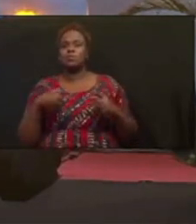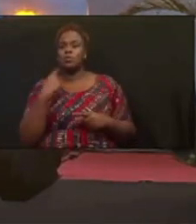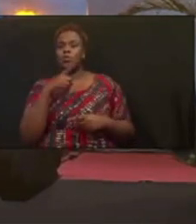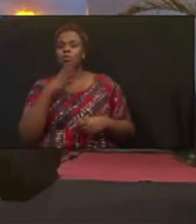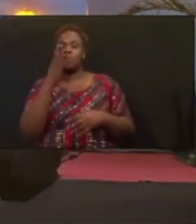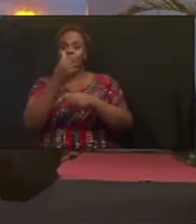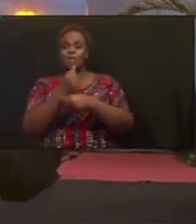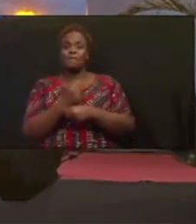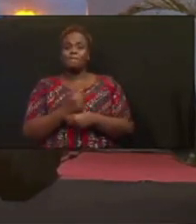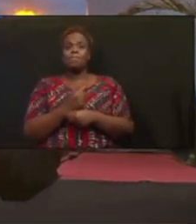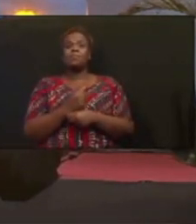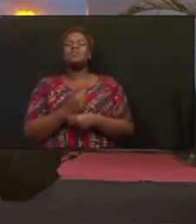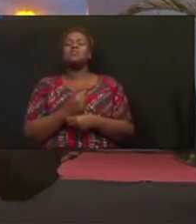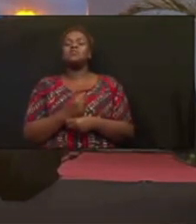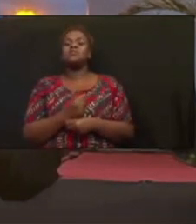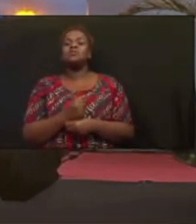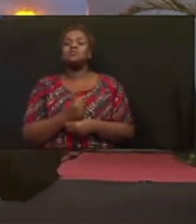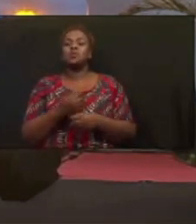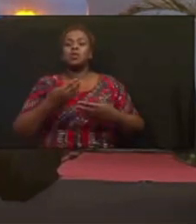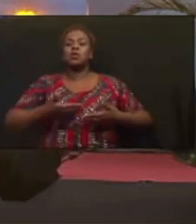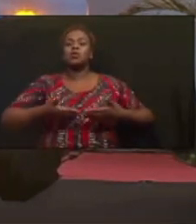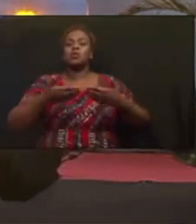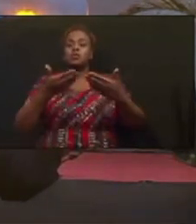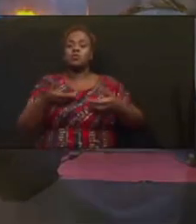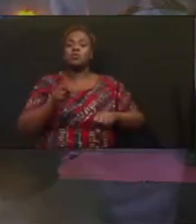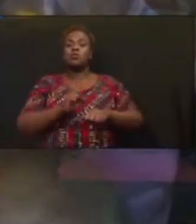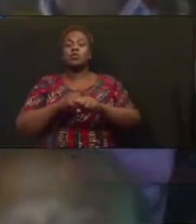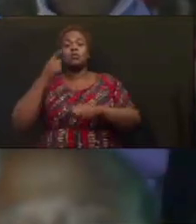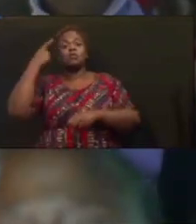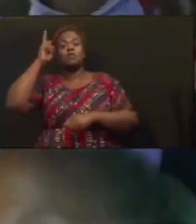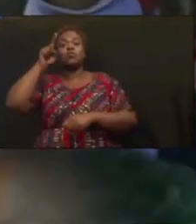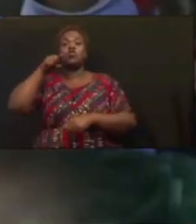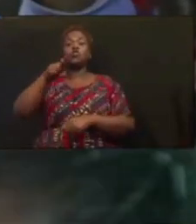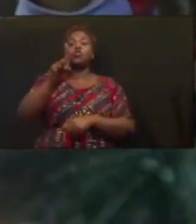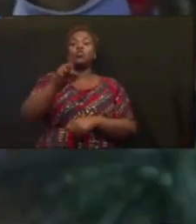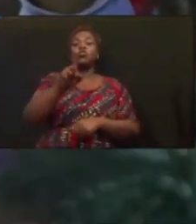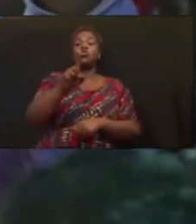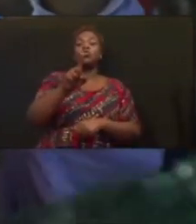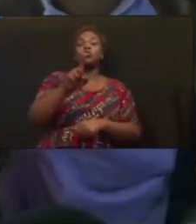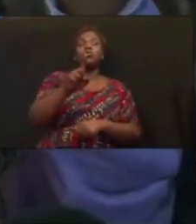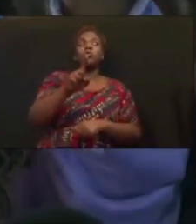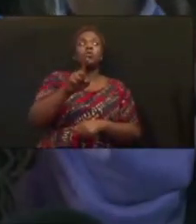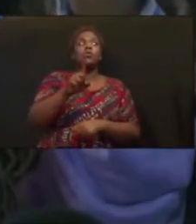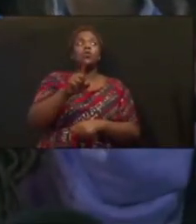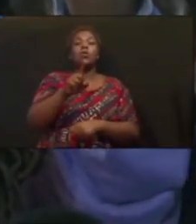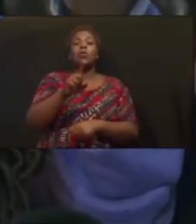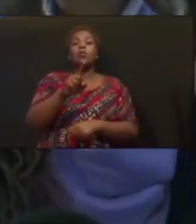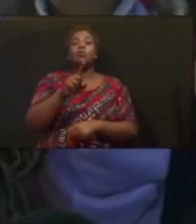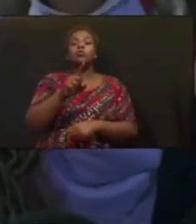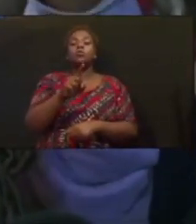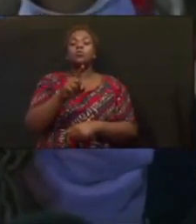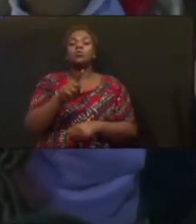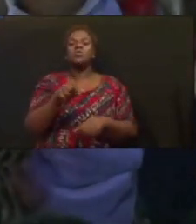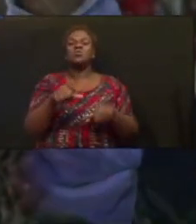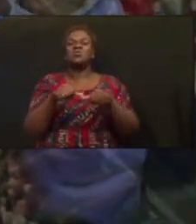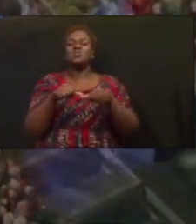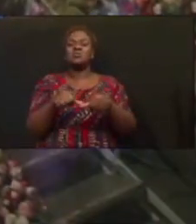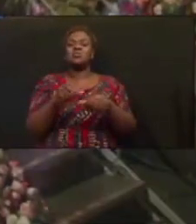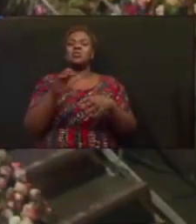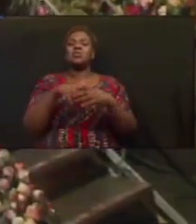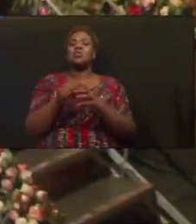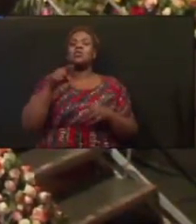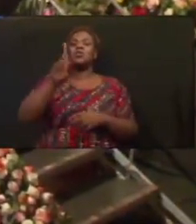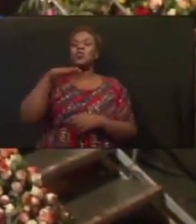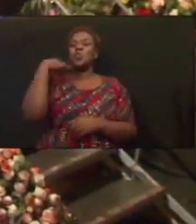with the wealth of nations. Is it time for you, O ye, to dwell in your sealed houses? And this house